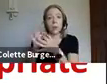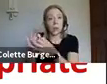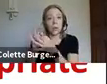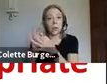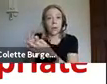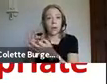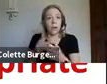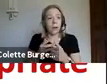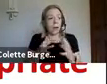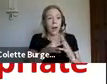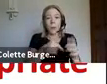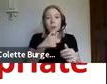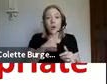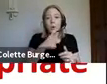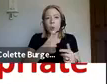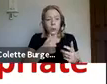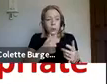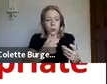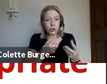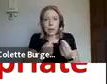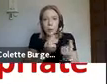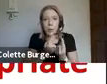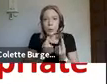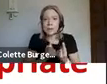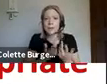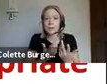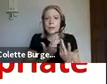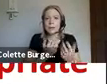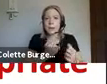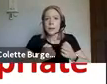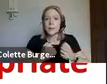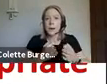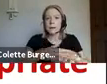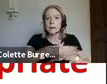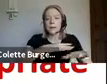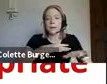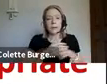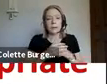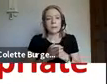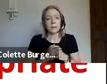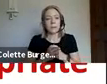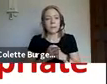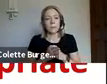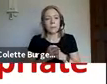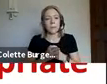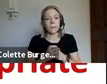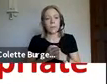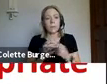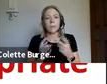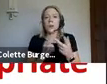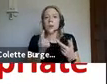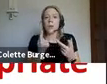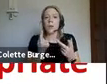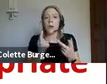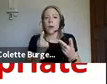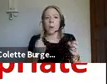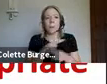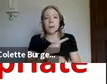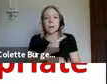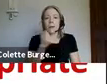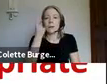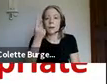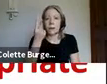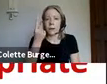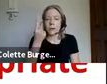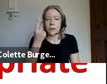and space, and all of those other decisions along the way. Another misunderstanding which can slip into early